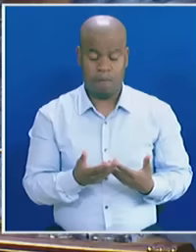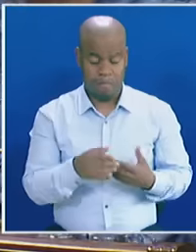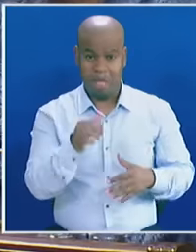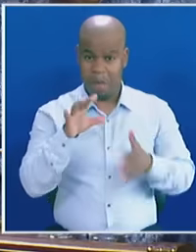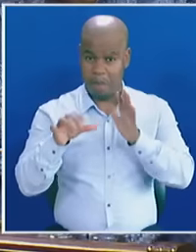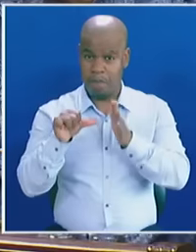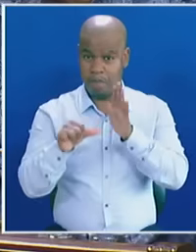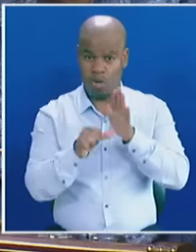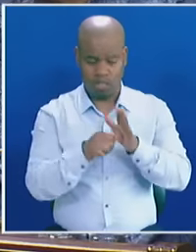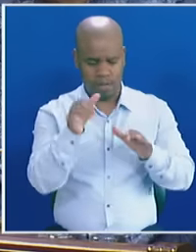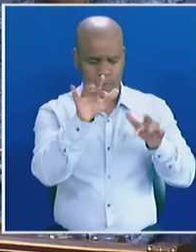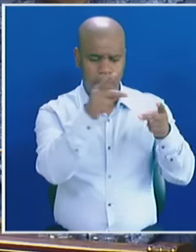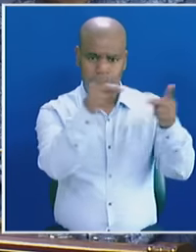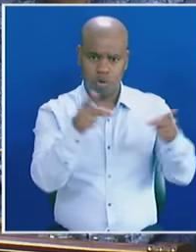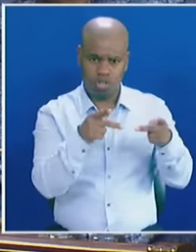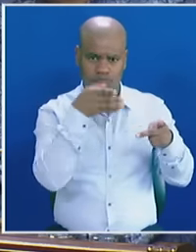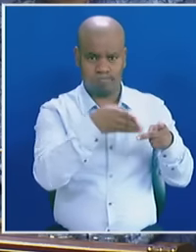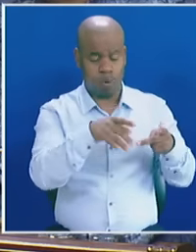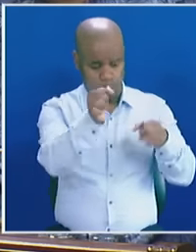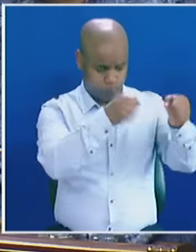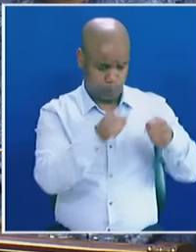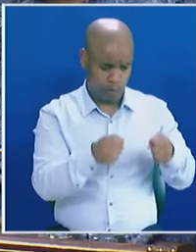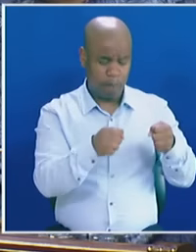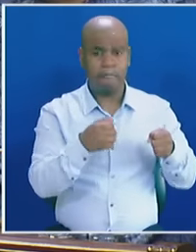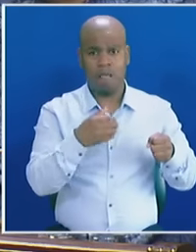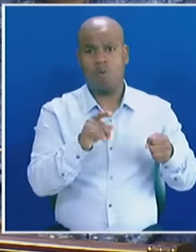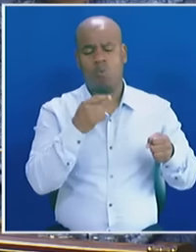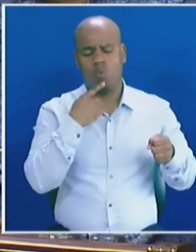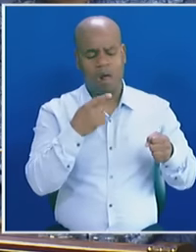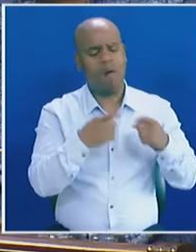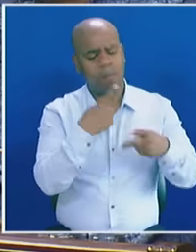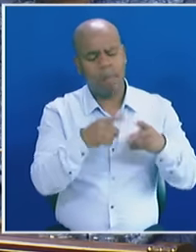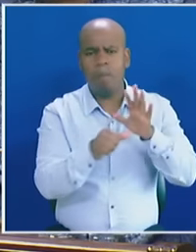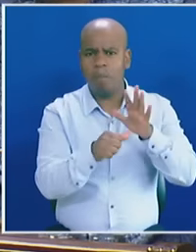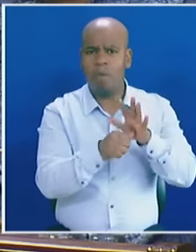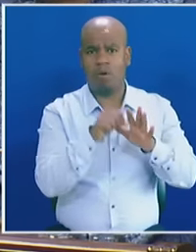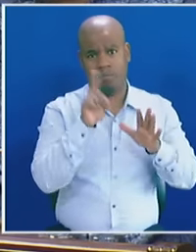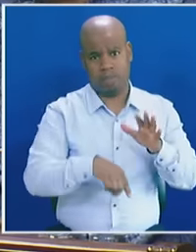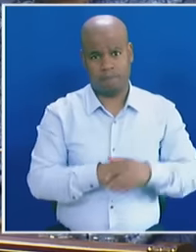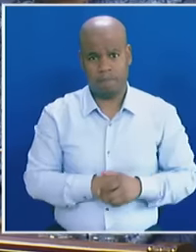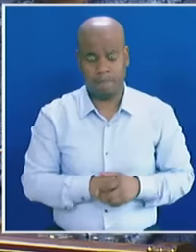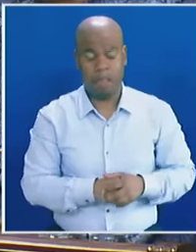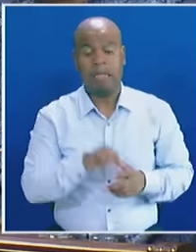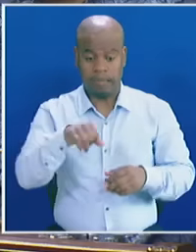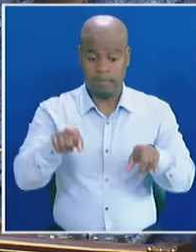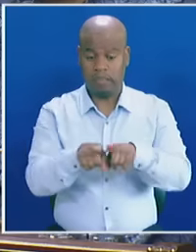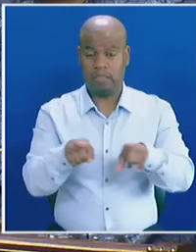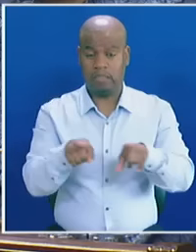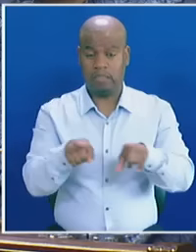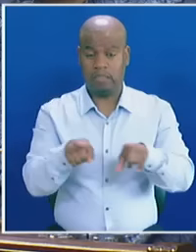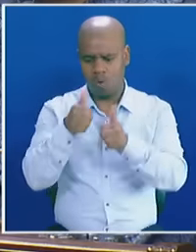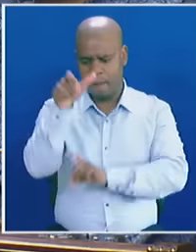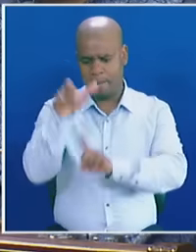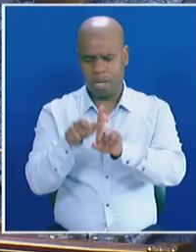of the general position cannot be overestimated, and the importance to appoint the correct